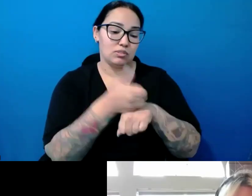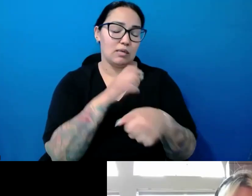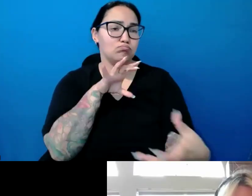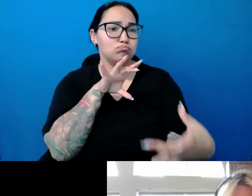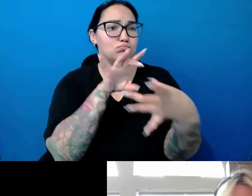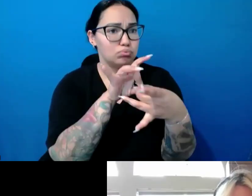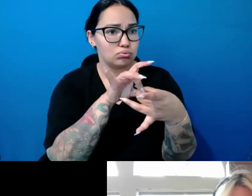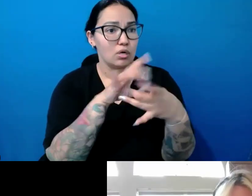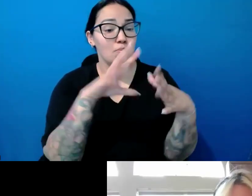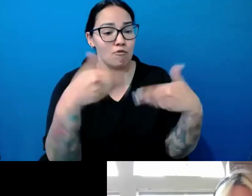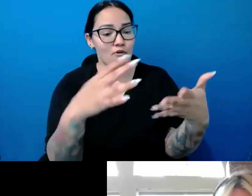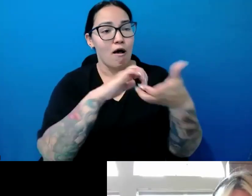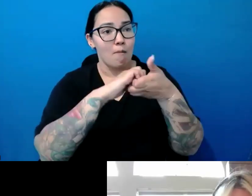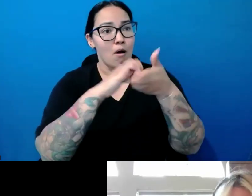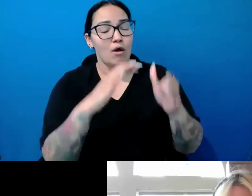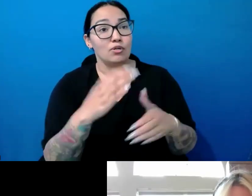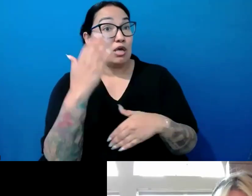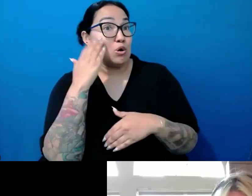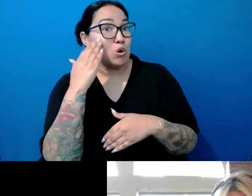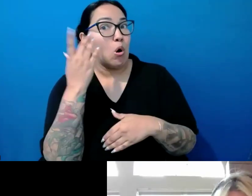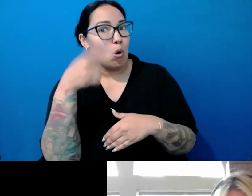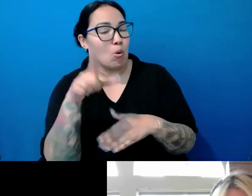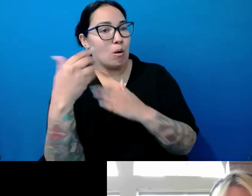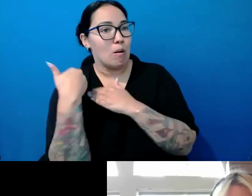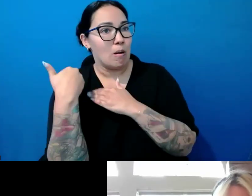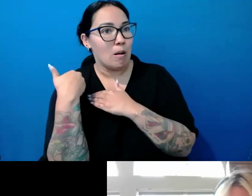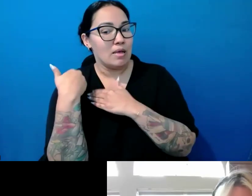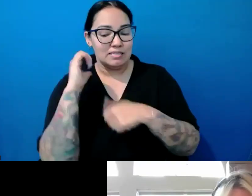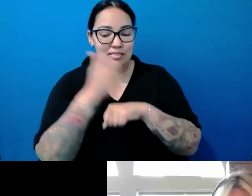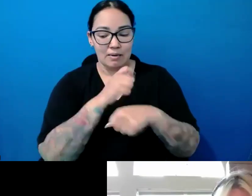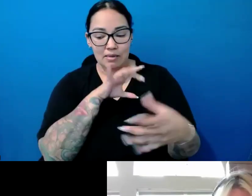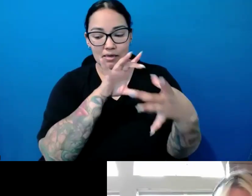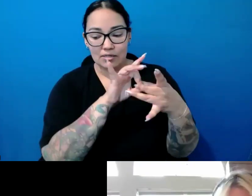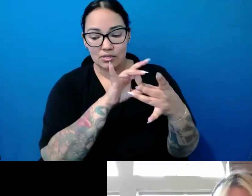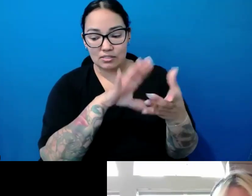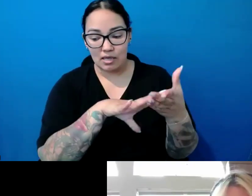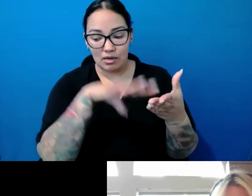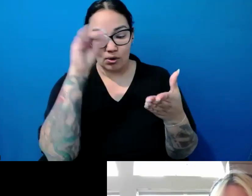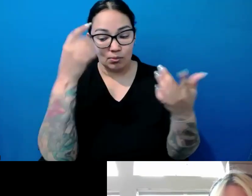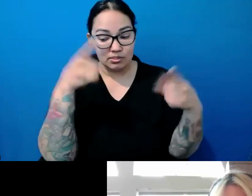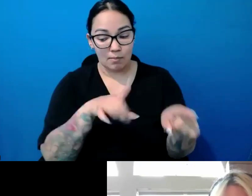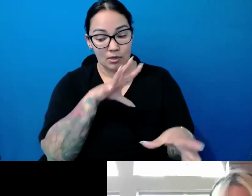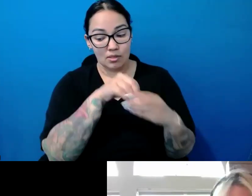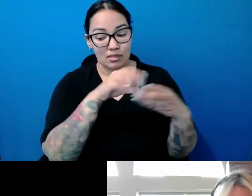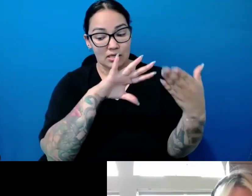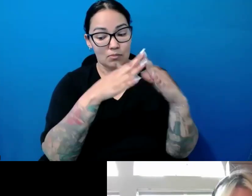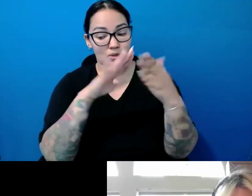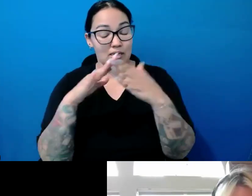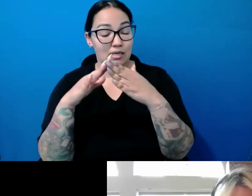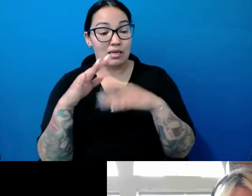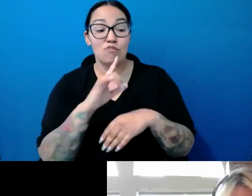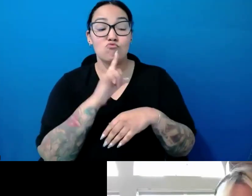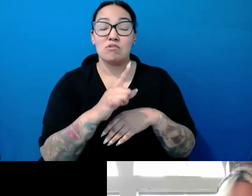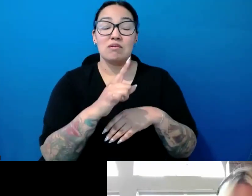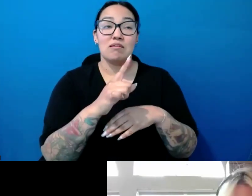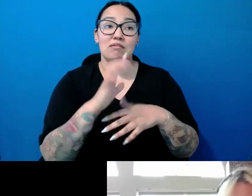in the partners that know what they're doing and make the connections and learn about what's available in the community and really build a